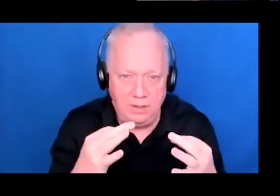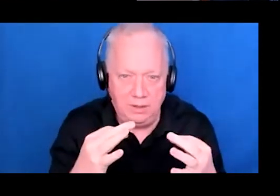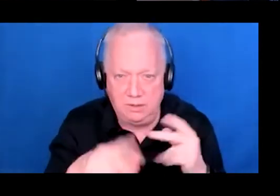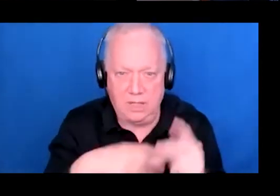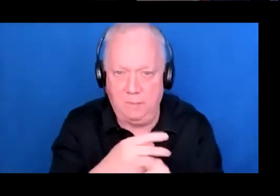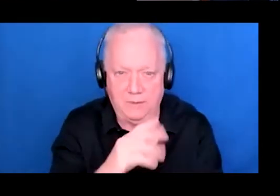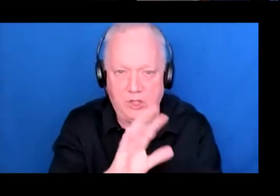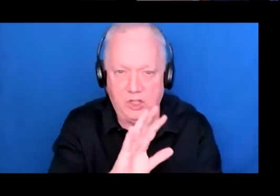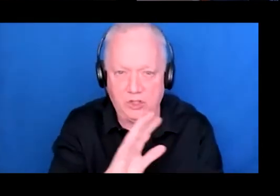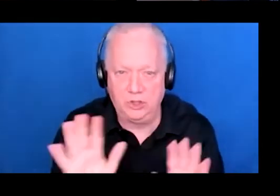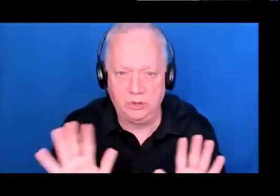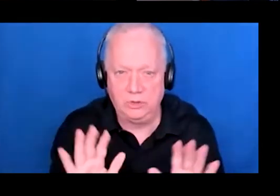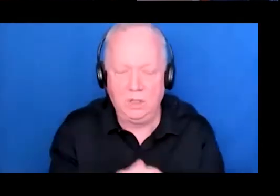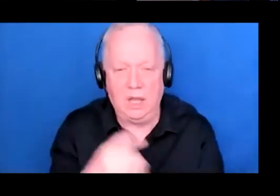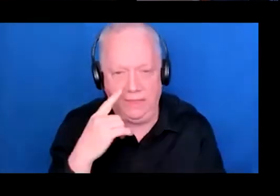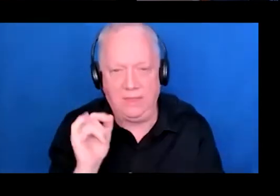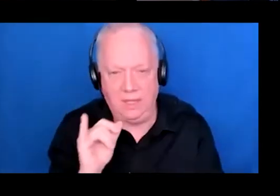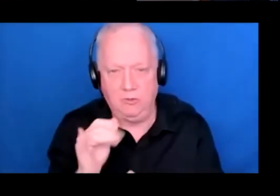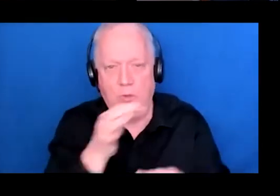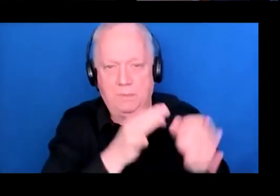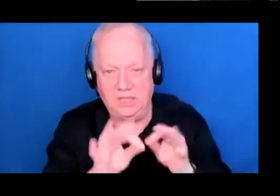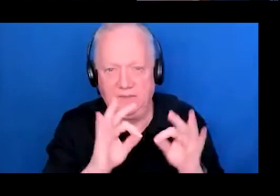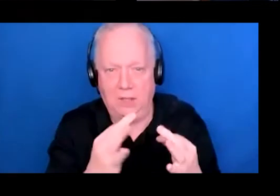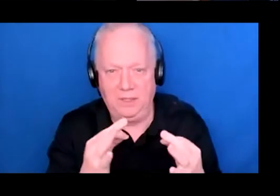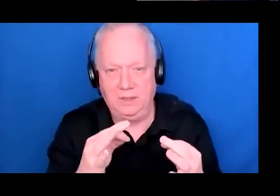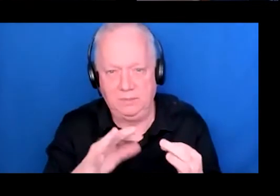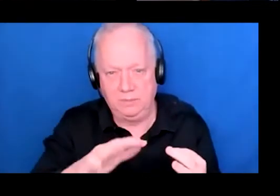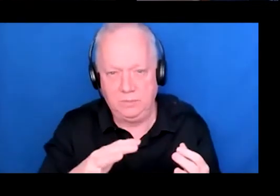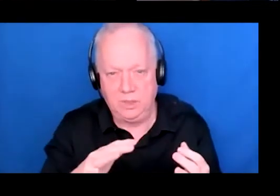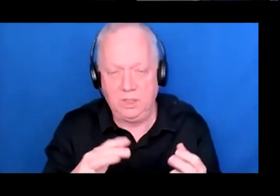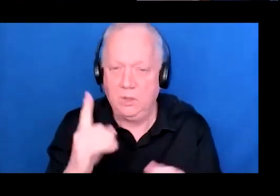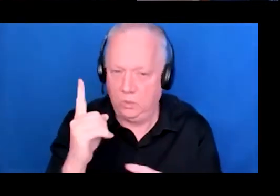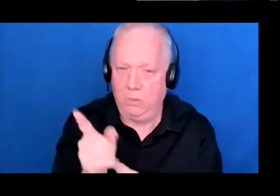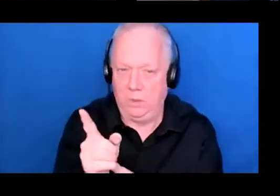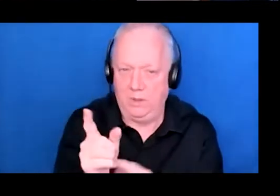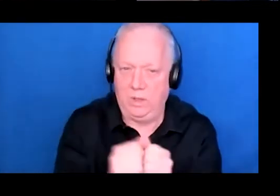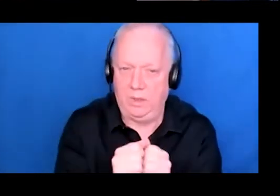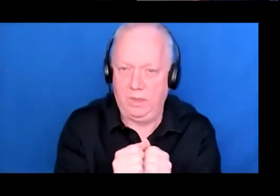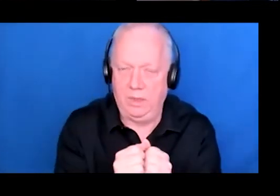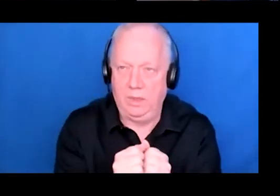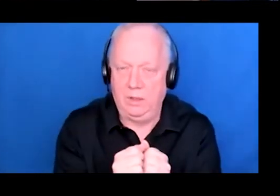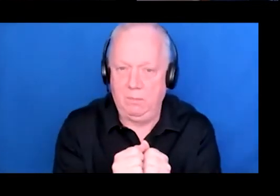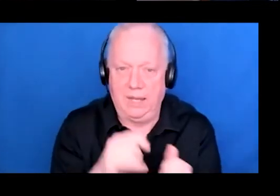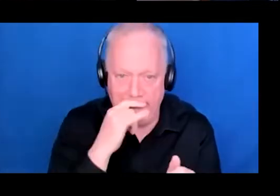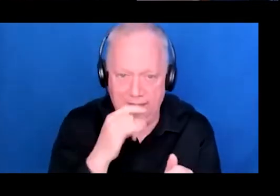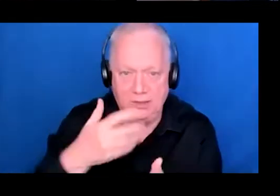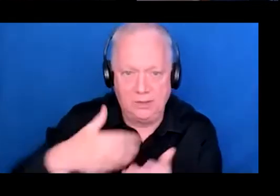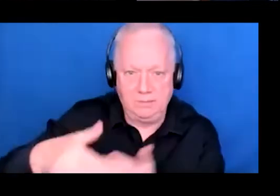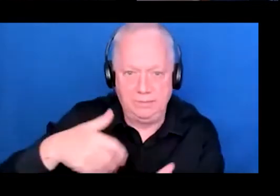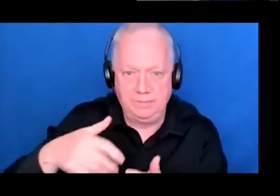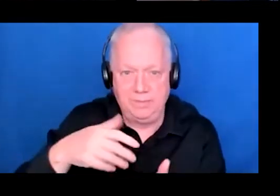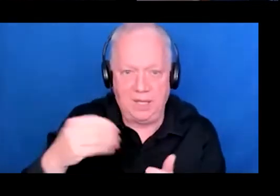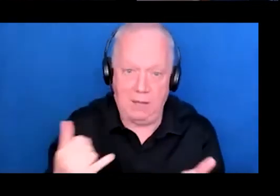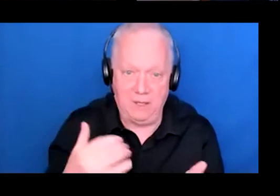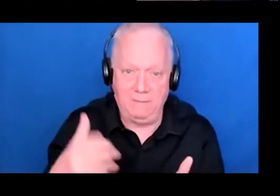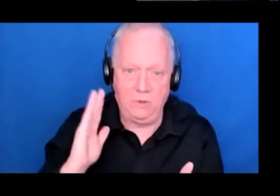type footage, you know. So I think that replaced family in a way. It's sort of, there's a moment there with my kids and now